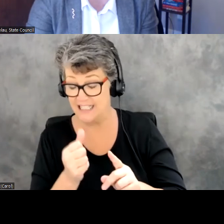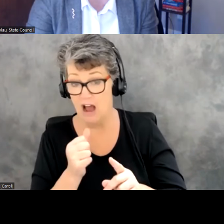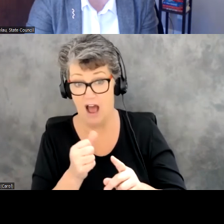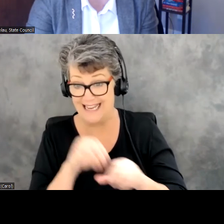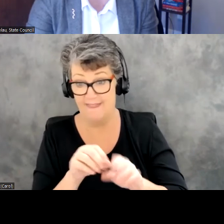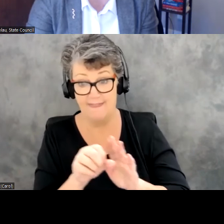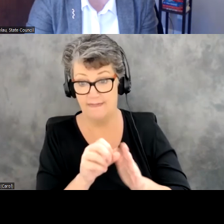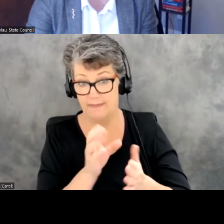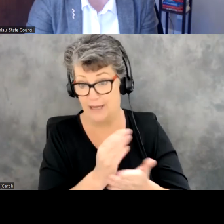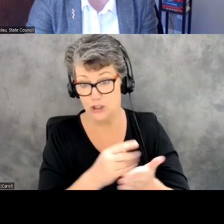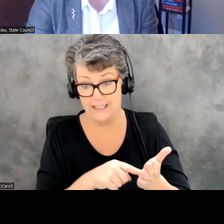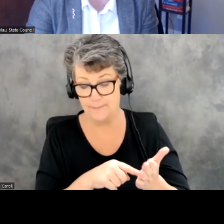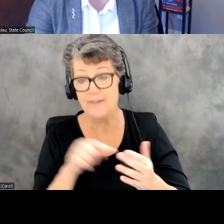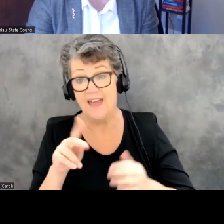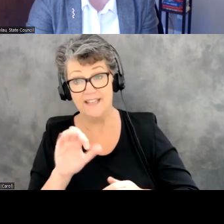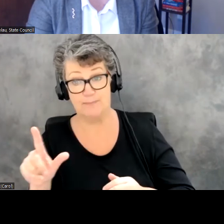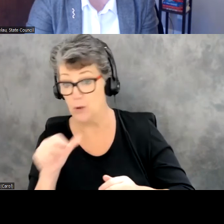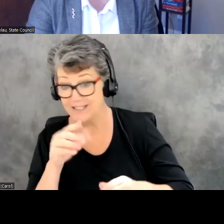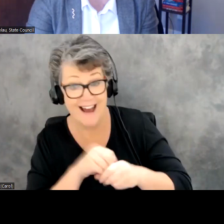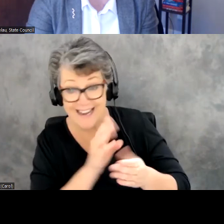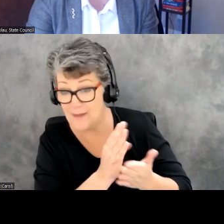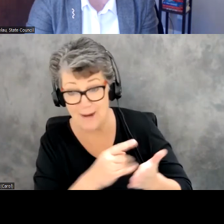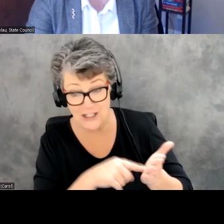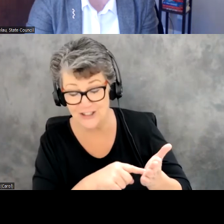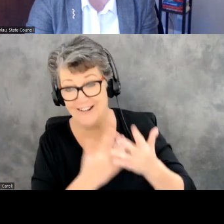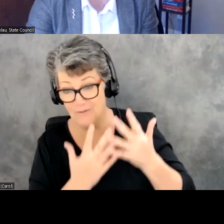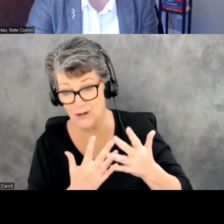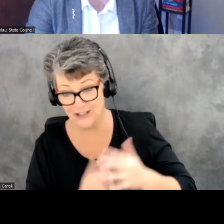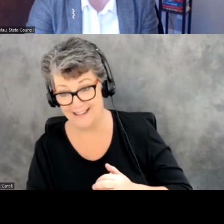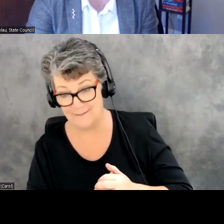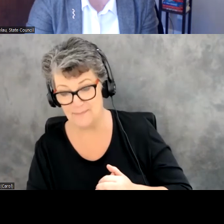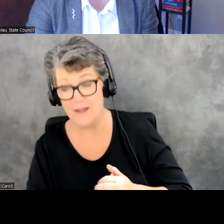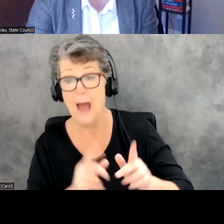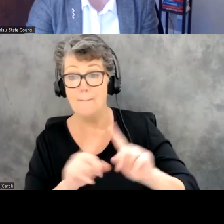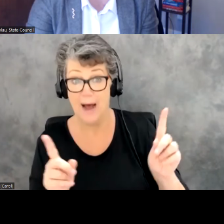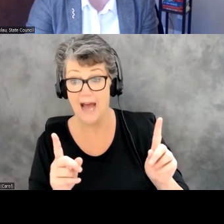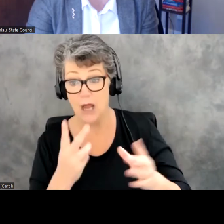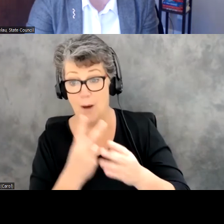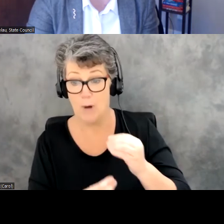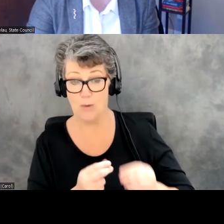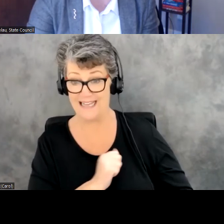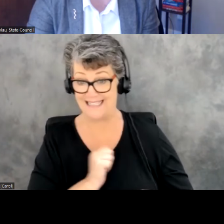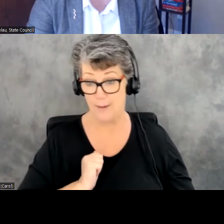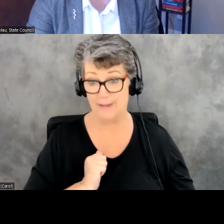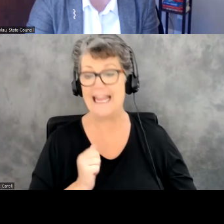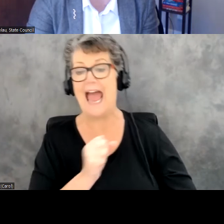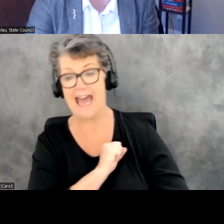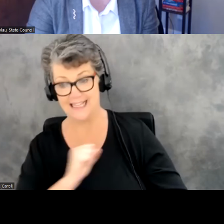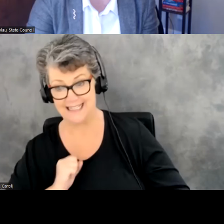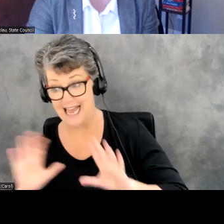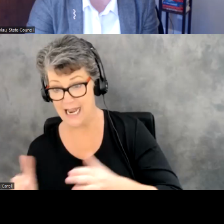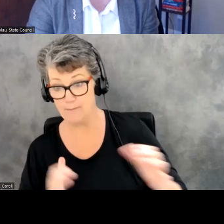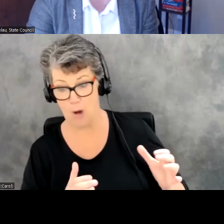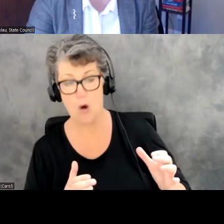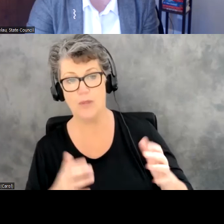budget. This bill was not funded in the budget, unfortunately, but both the Assembly and the Senate